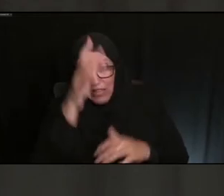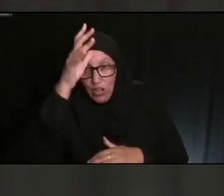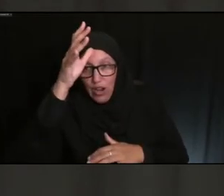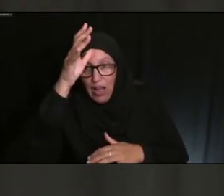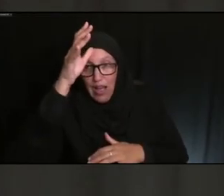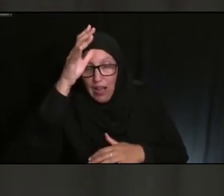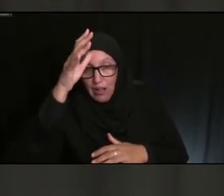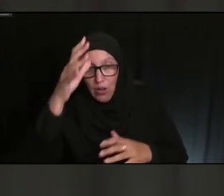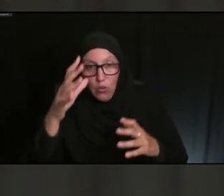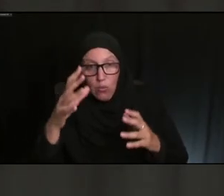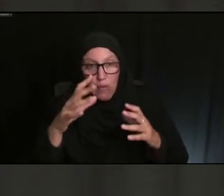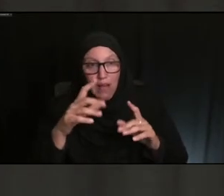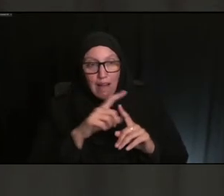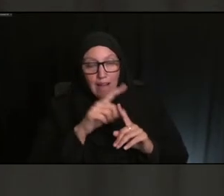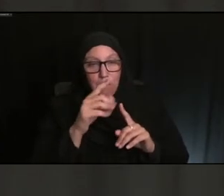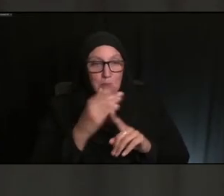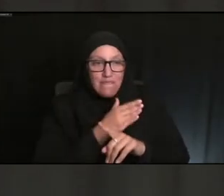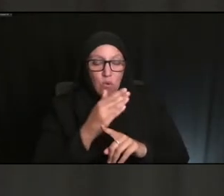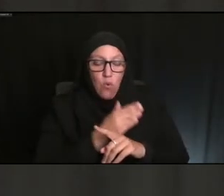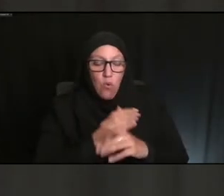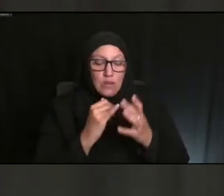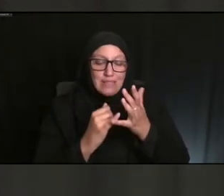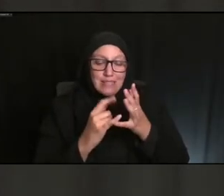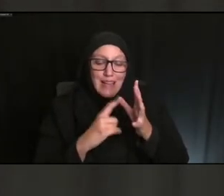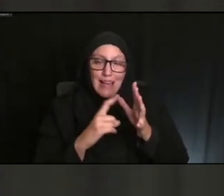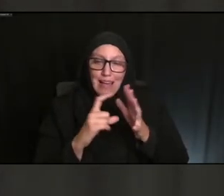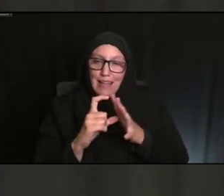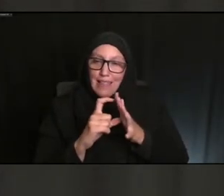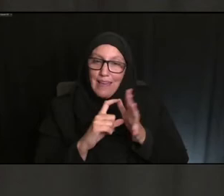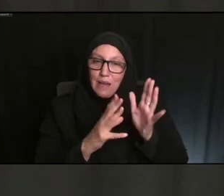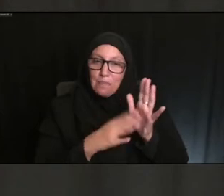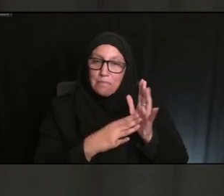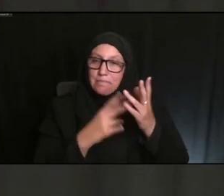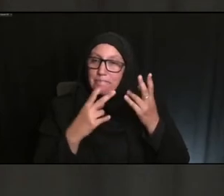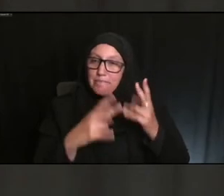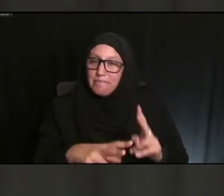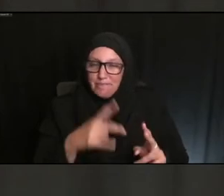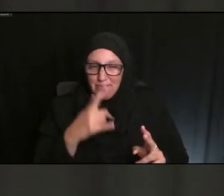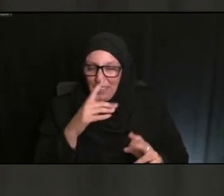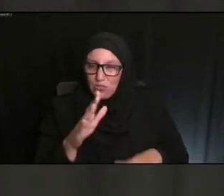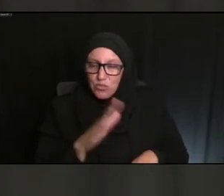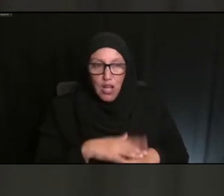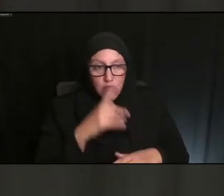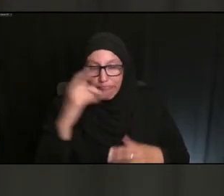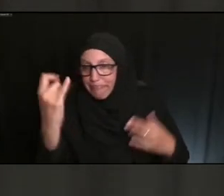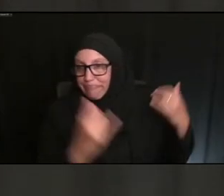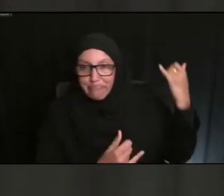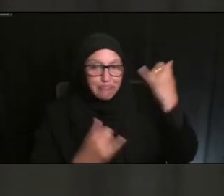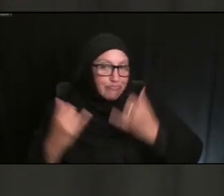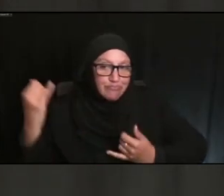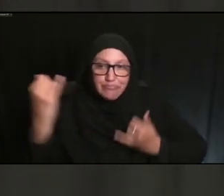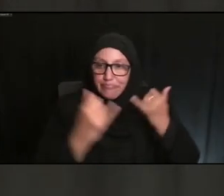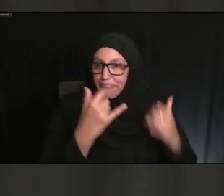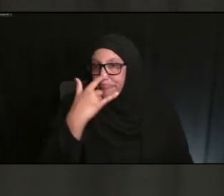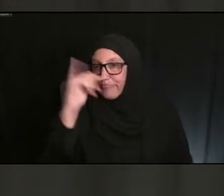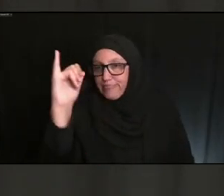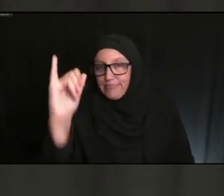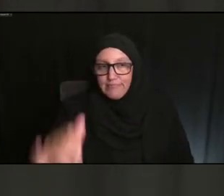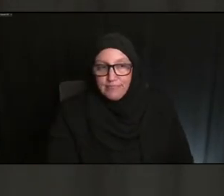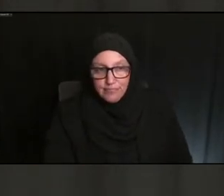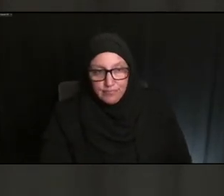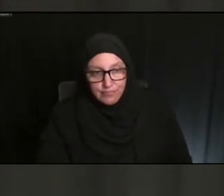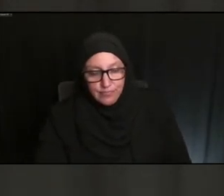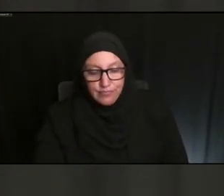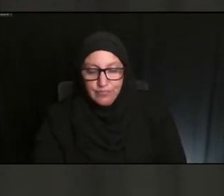government, just that period of time, you know, it was a free-for-all. It was to the point that you could